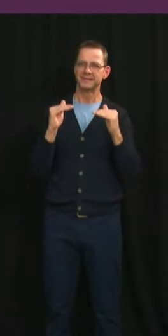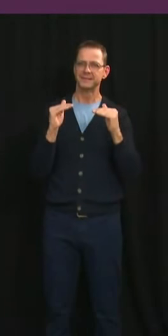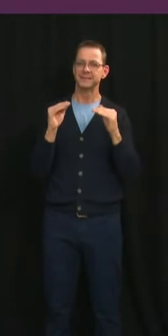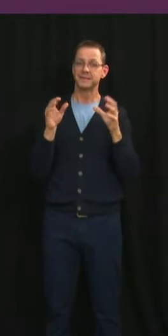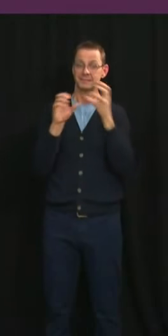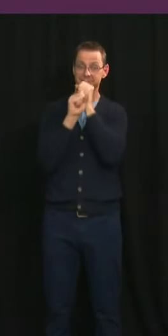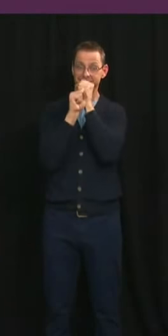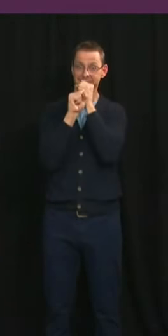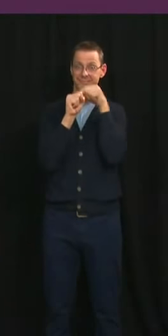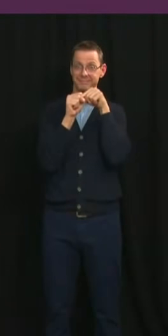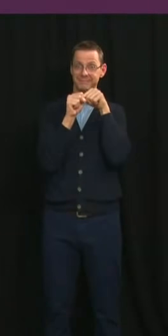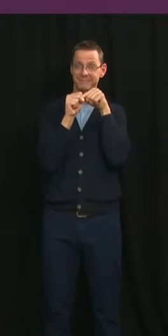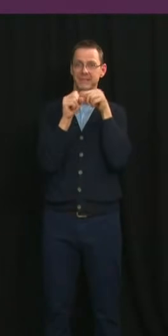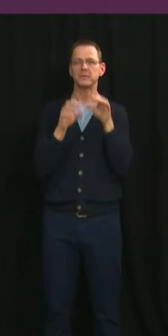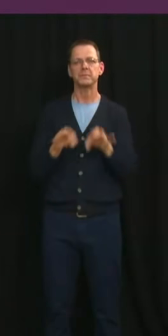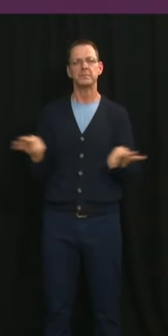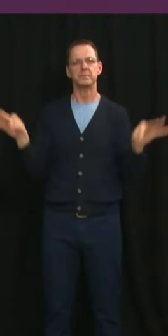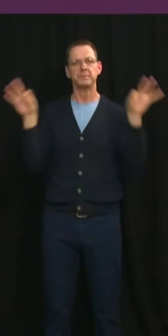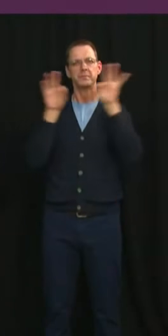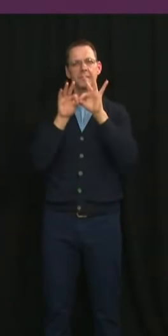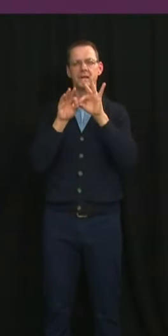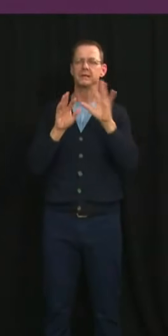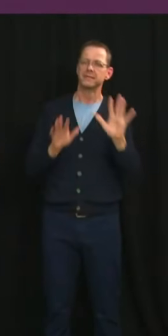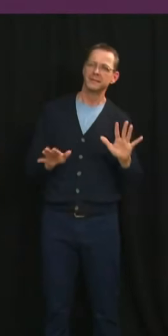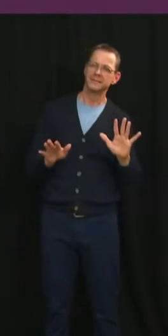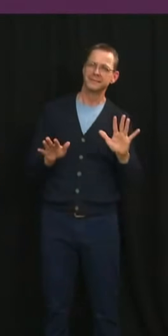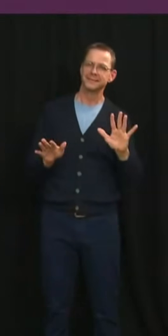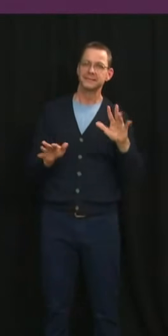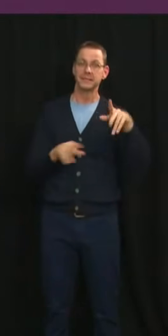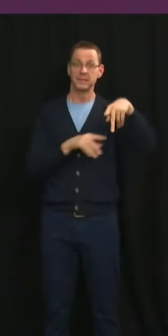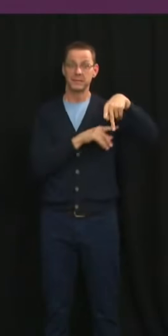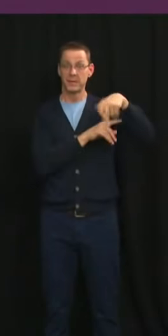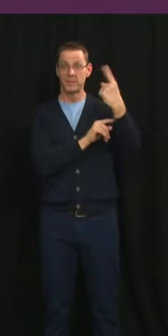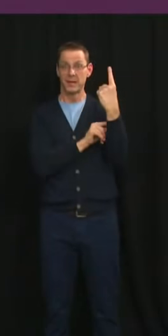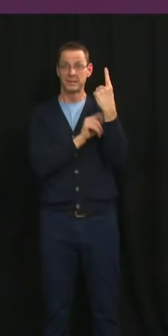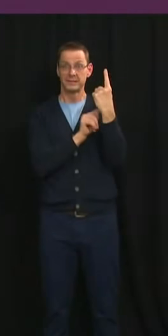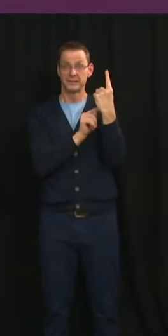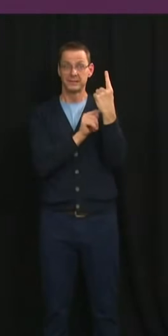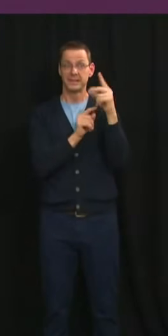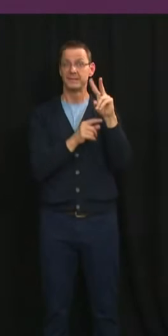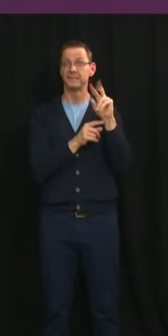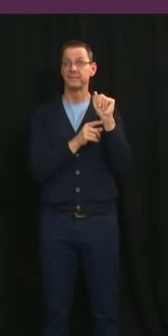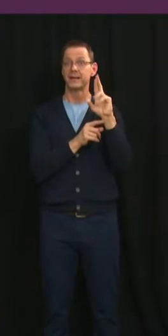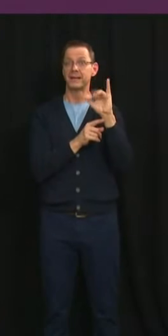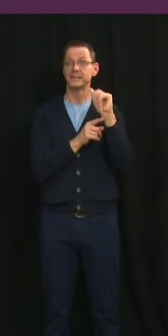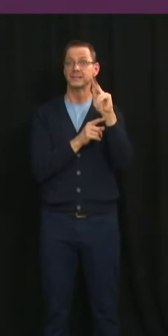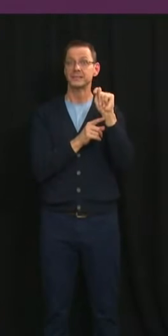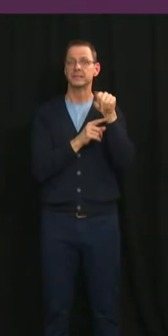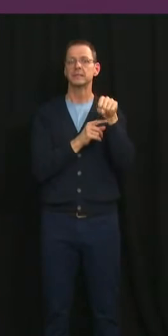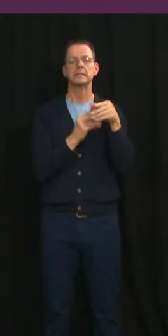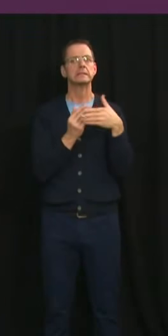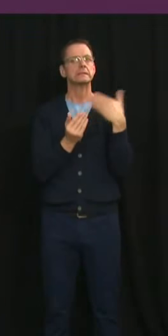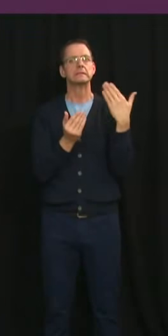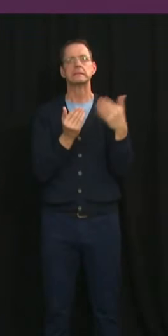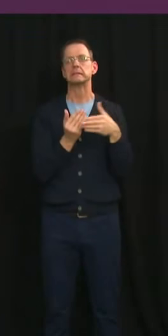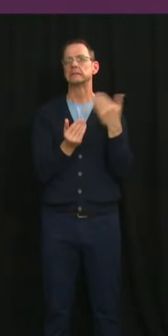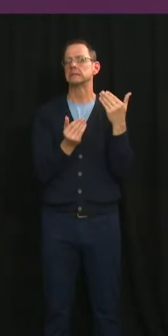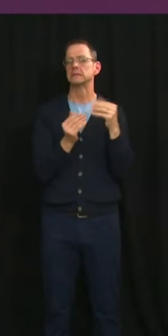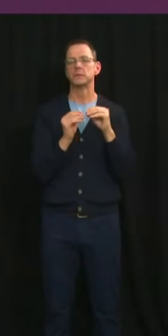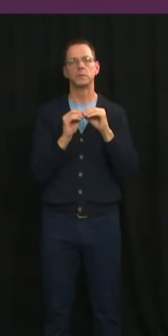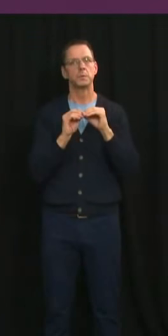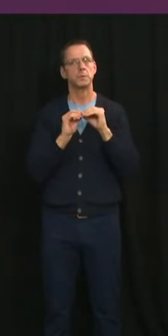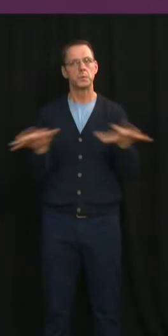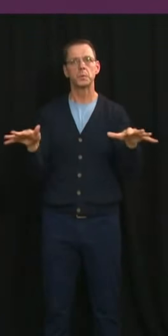infectious. However, it's also important to remember that we have seen spread of all different kinds of